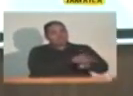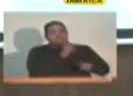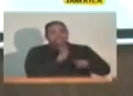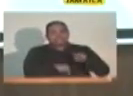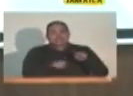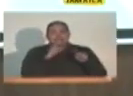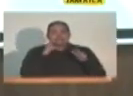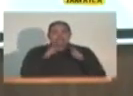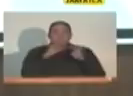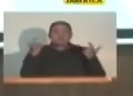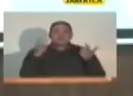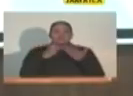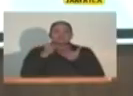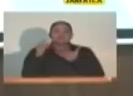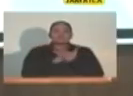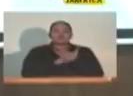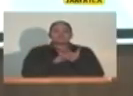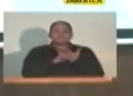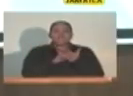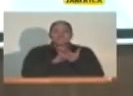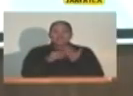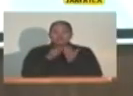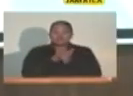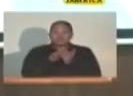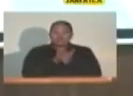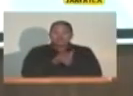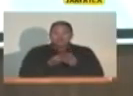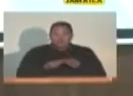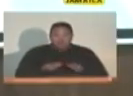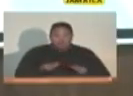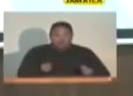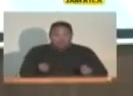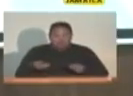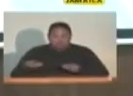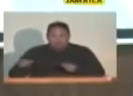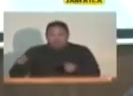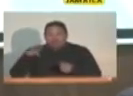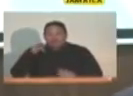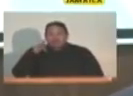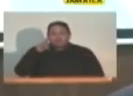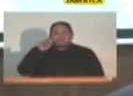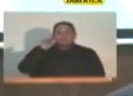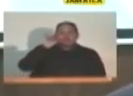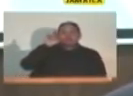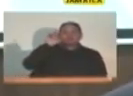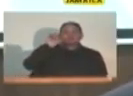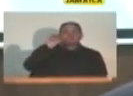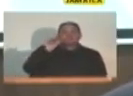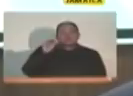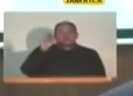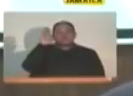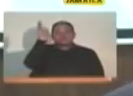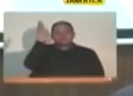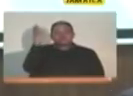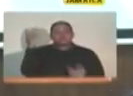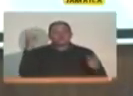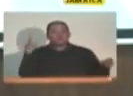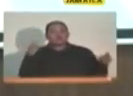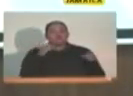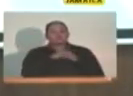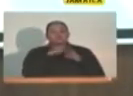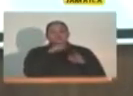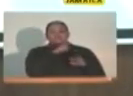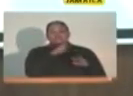major project overruns that are taking place at Petrojam. And Mr. Speaker, what is happening at